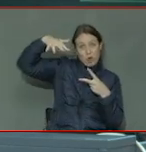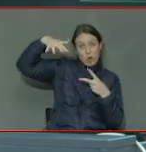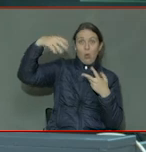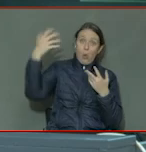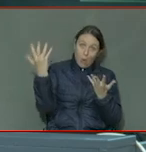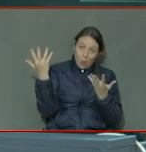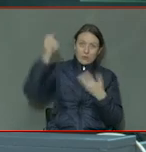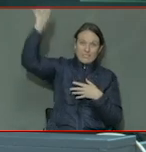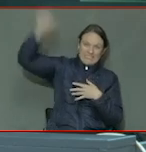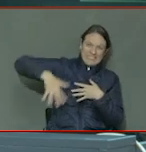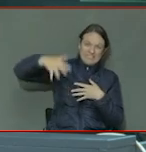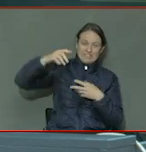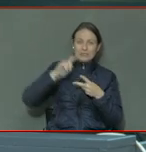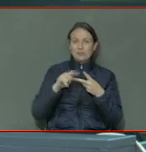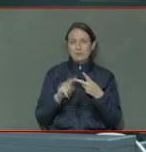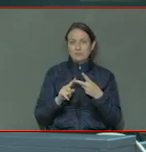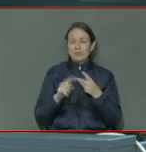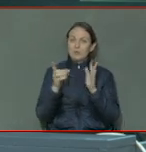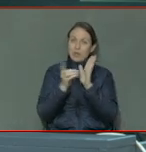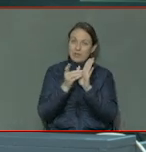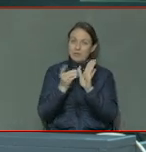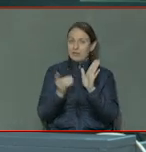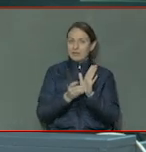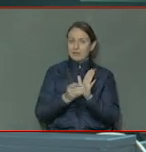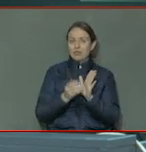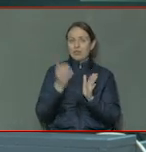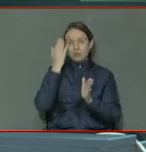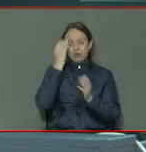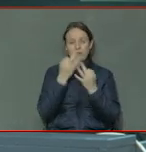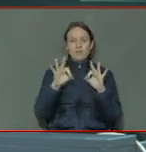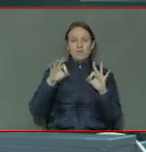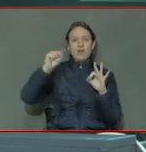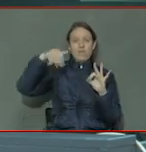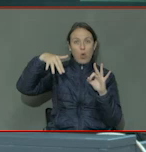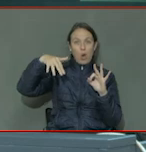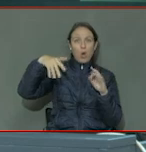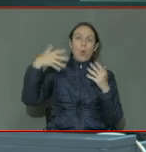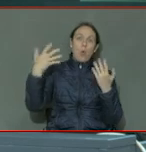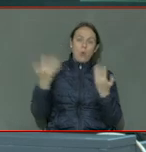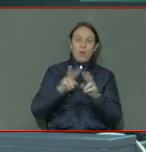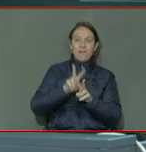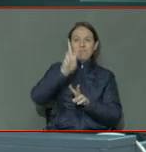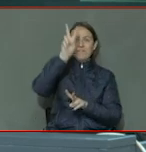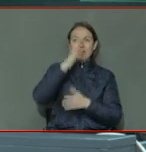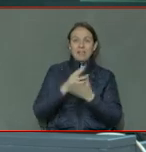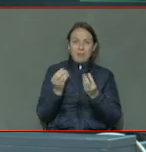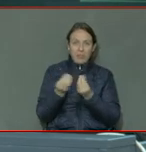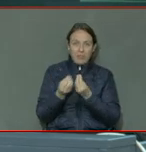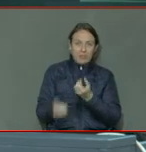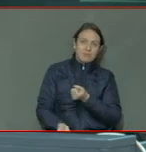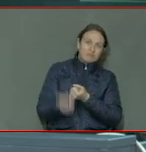downwards. Okay, so the definition, please know free fall and please know vertical projectile.